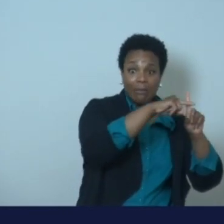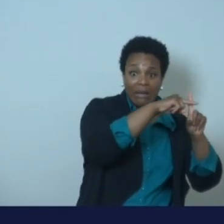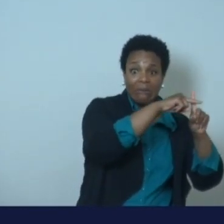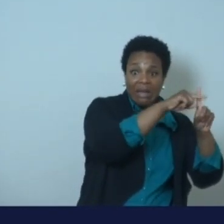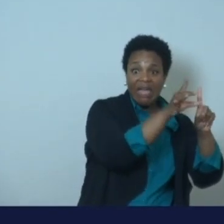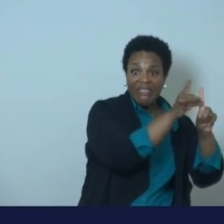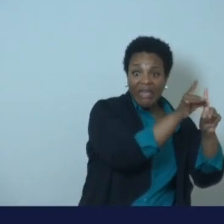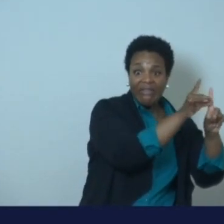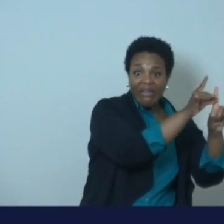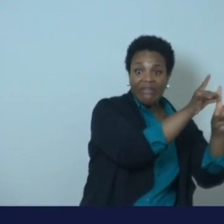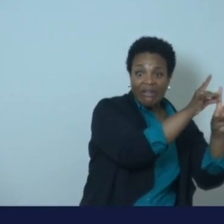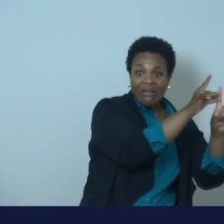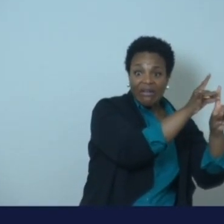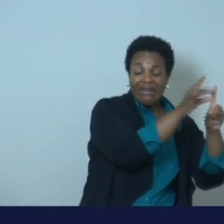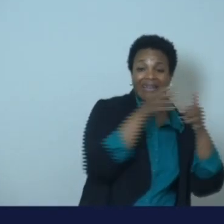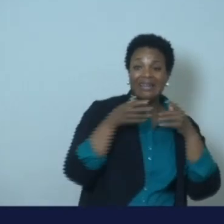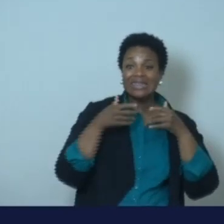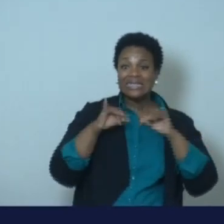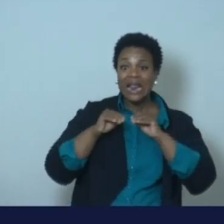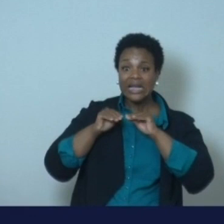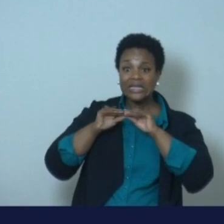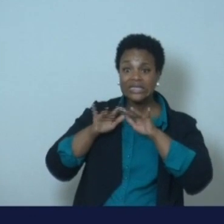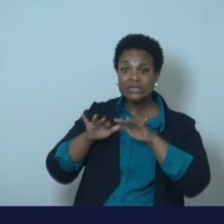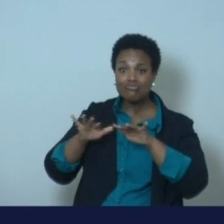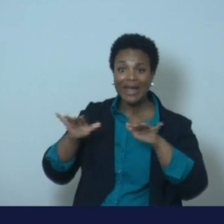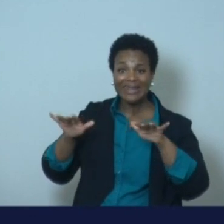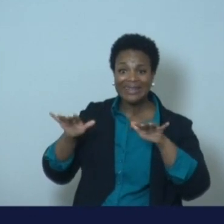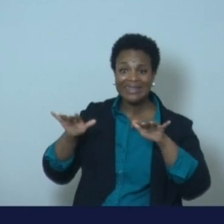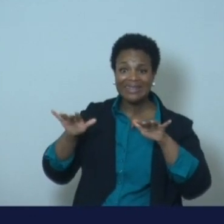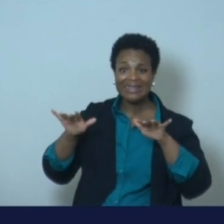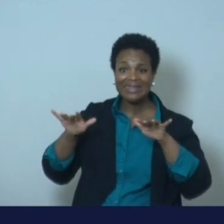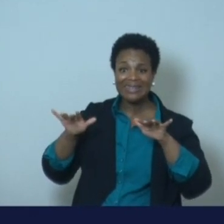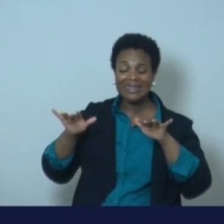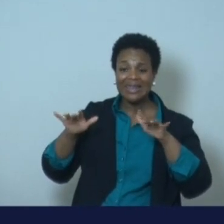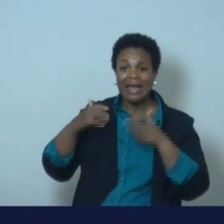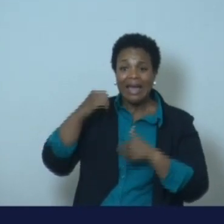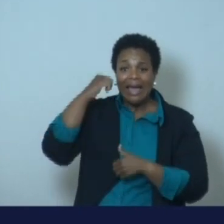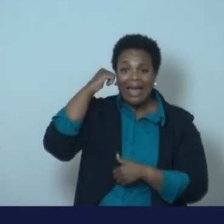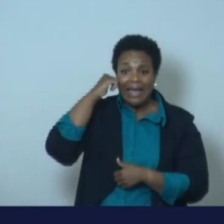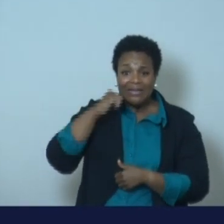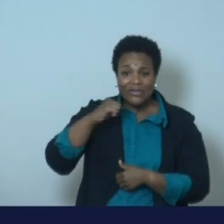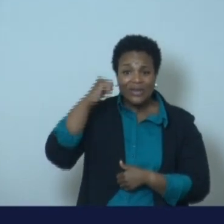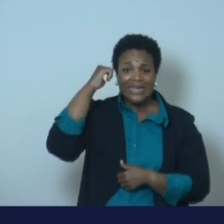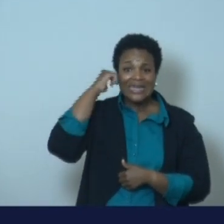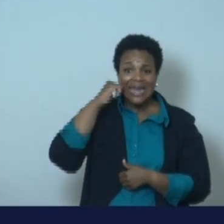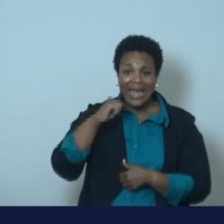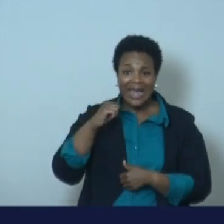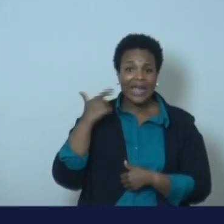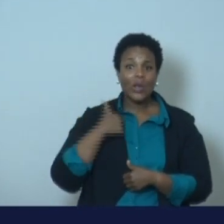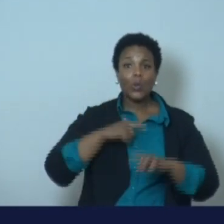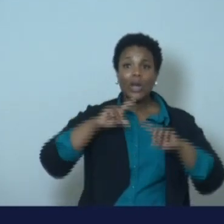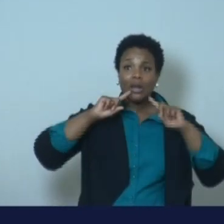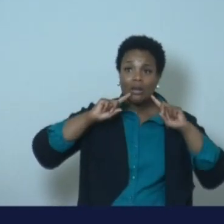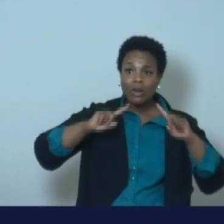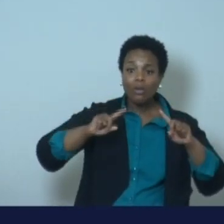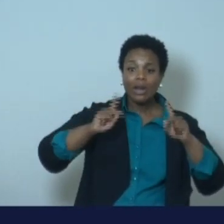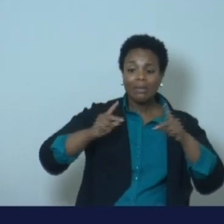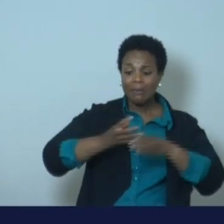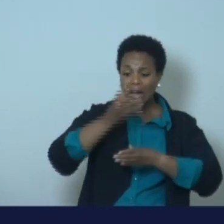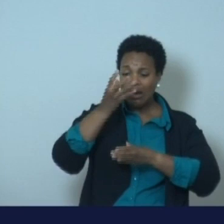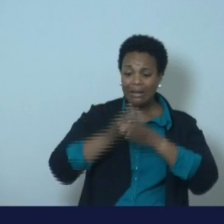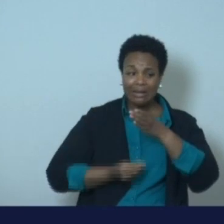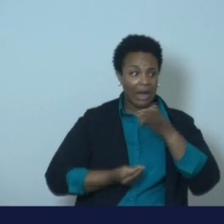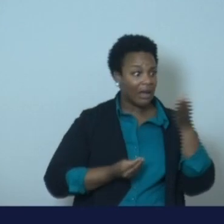that productively, and the number of deaths we report every single day that are residents of these long-term care facilities. We are